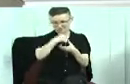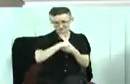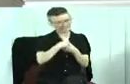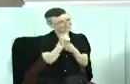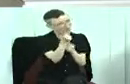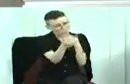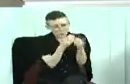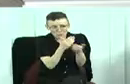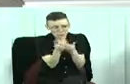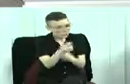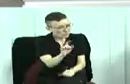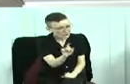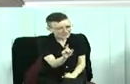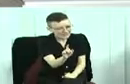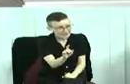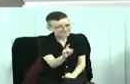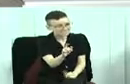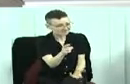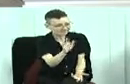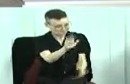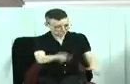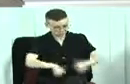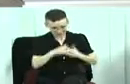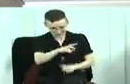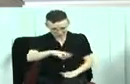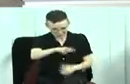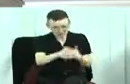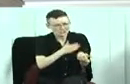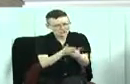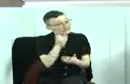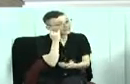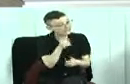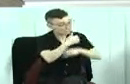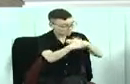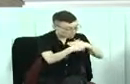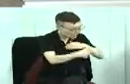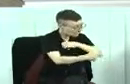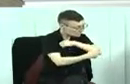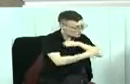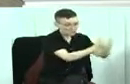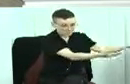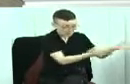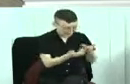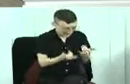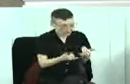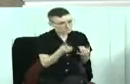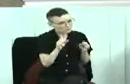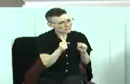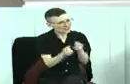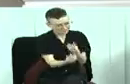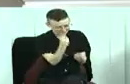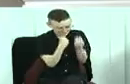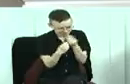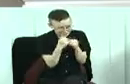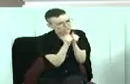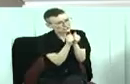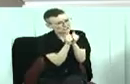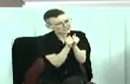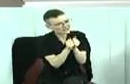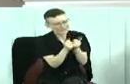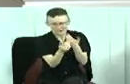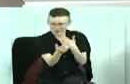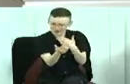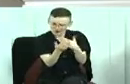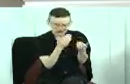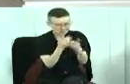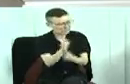you are, not just on your life journey, but by gathering up the elements now, you'll be able to participate it wherever you physically are around the world today